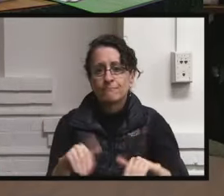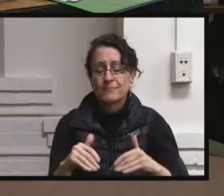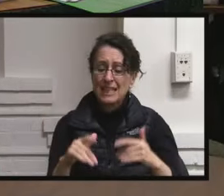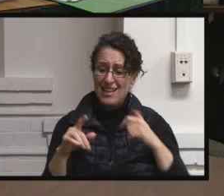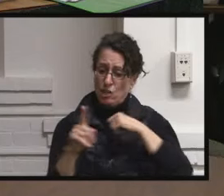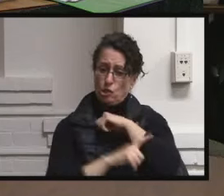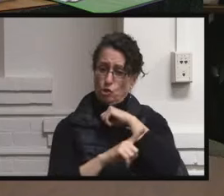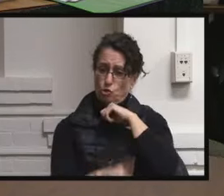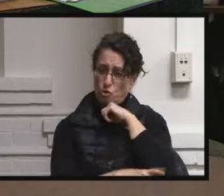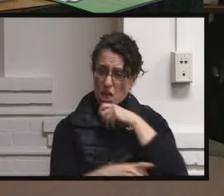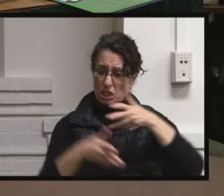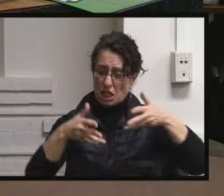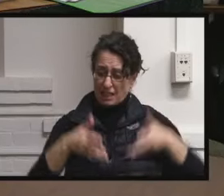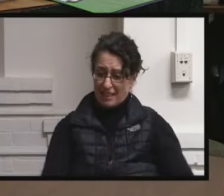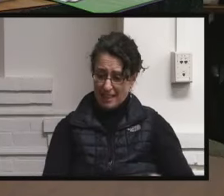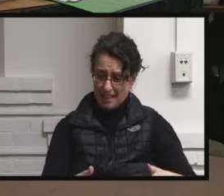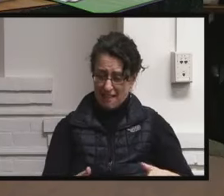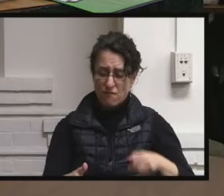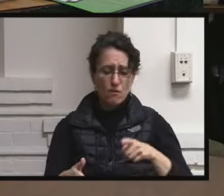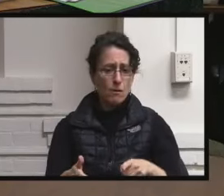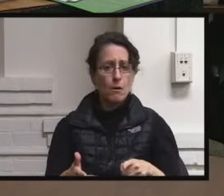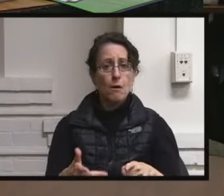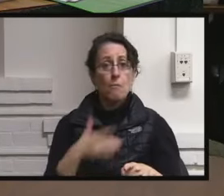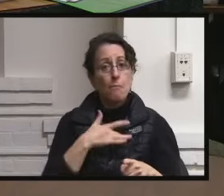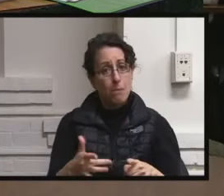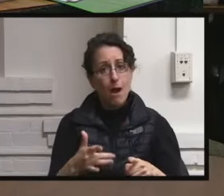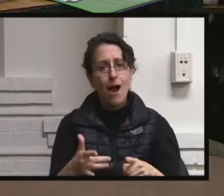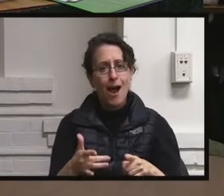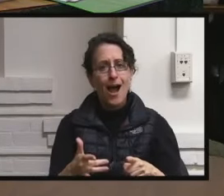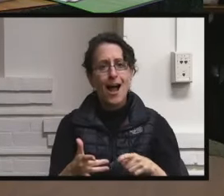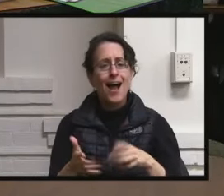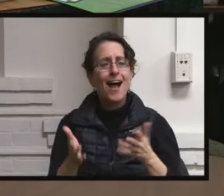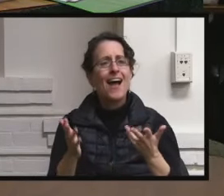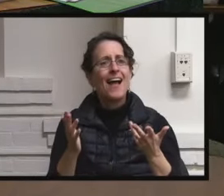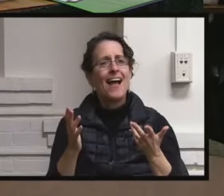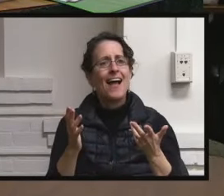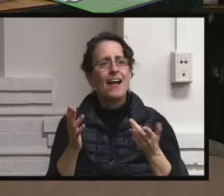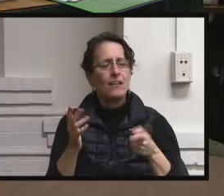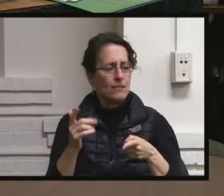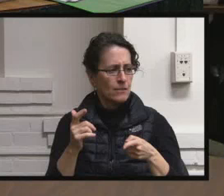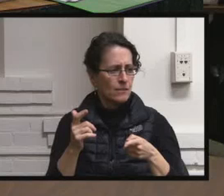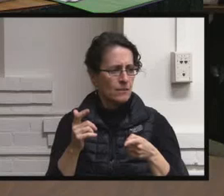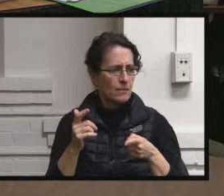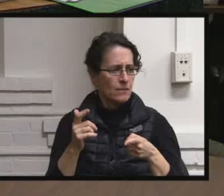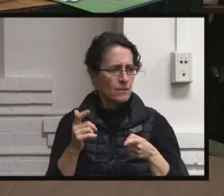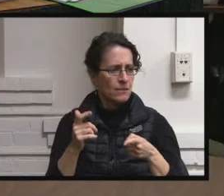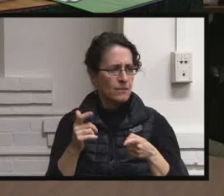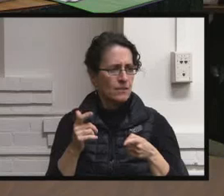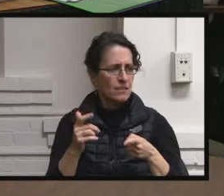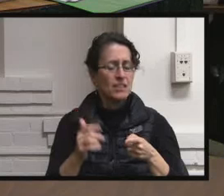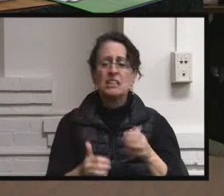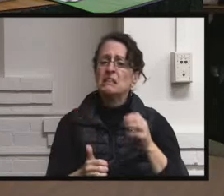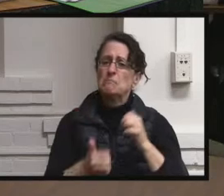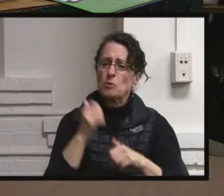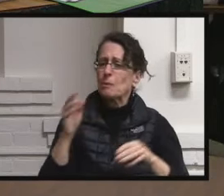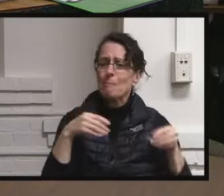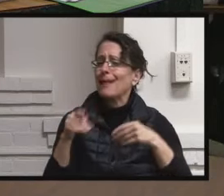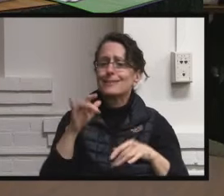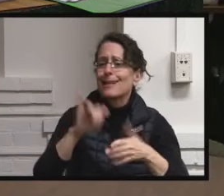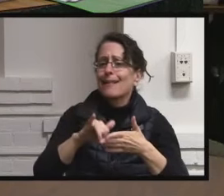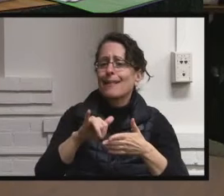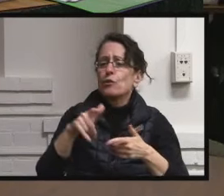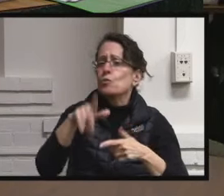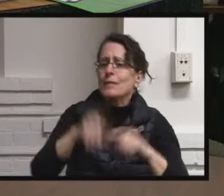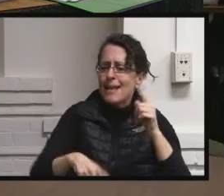part of the waste stream now tends to be cleaner, mostly plastics, mostly not including foodstuffs that rot.